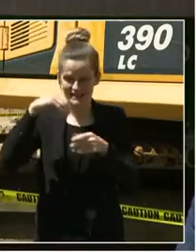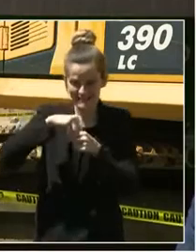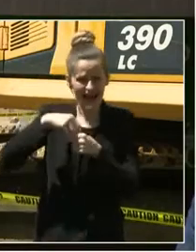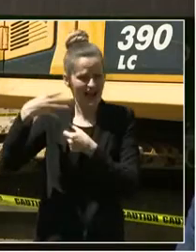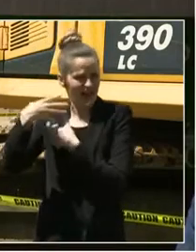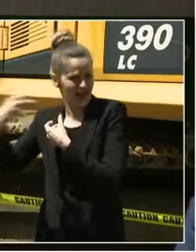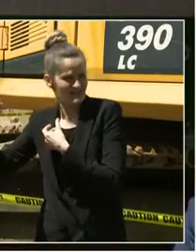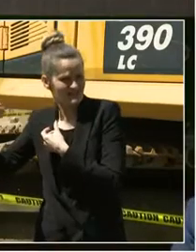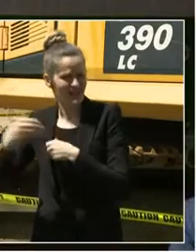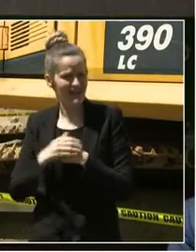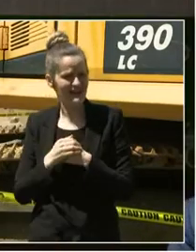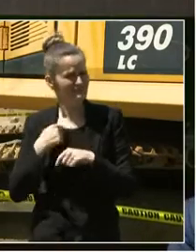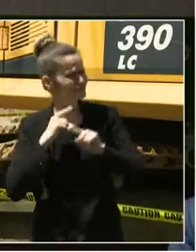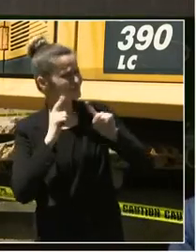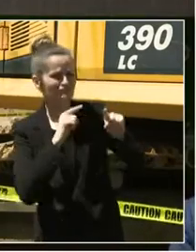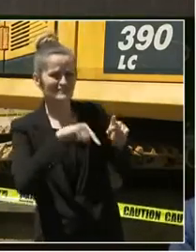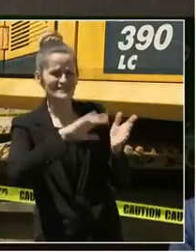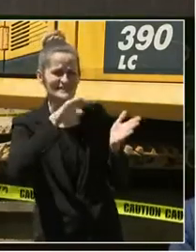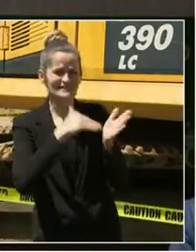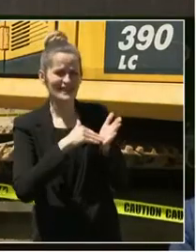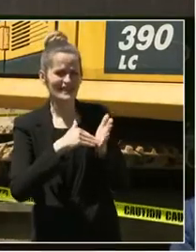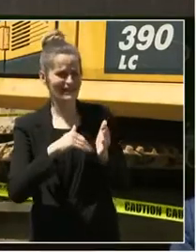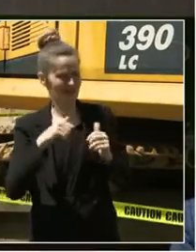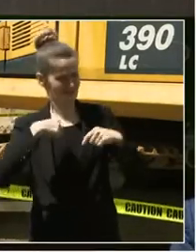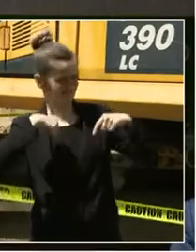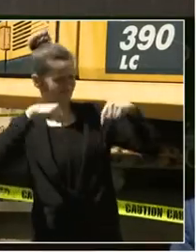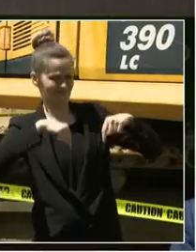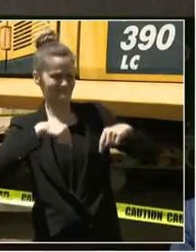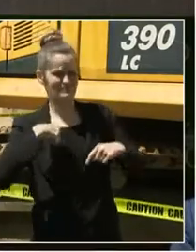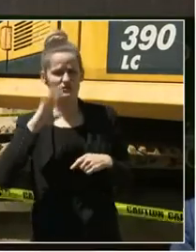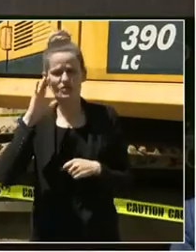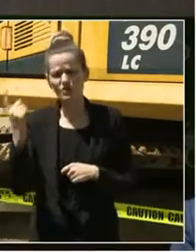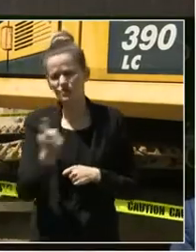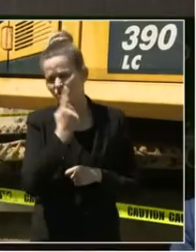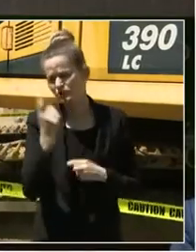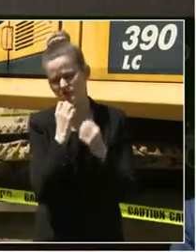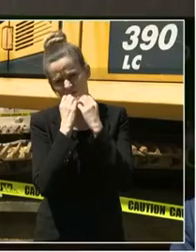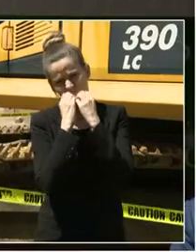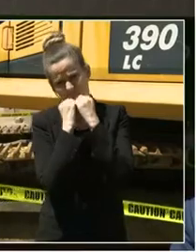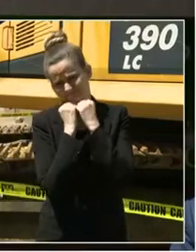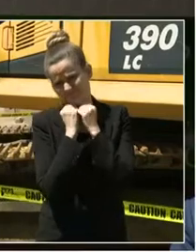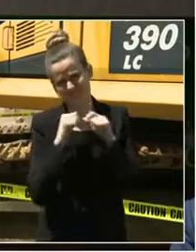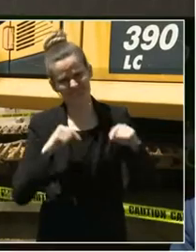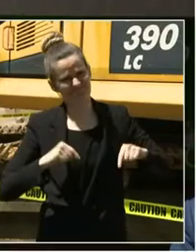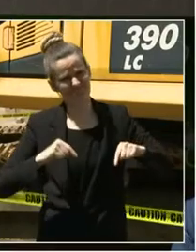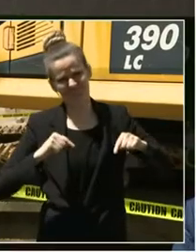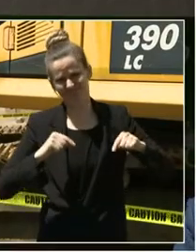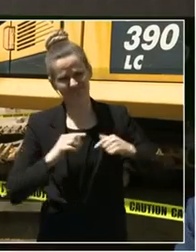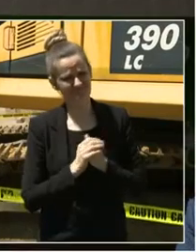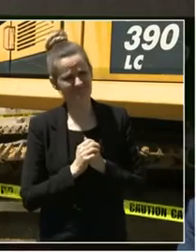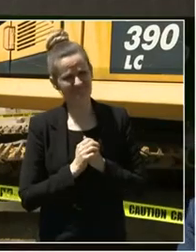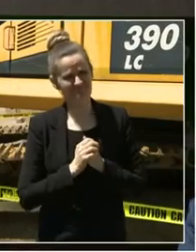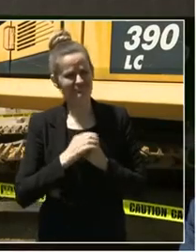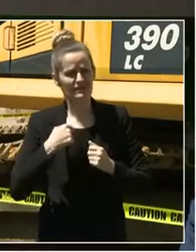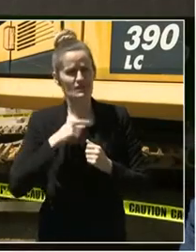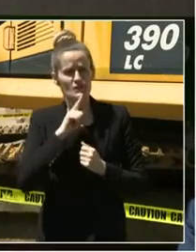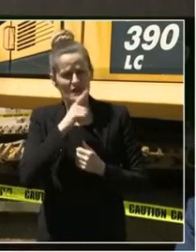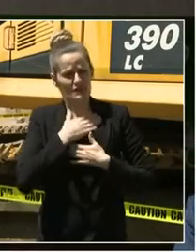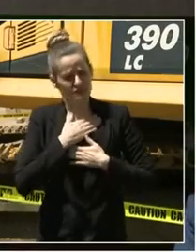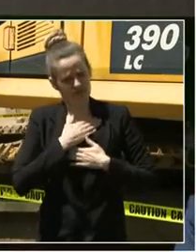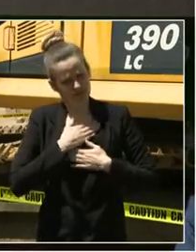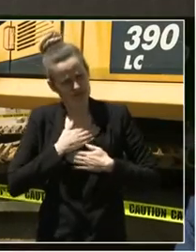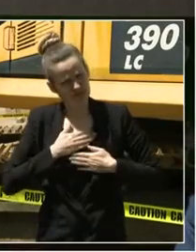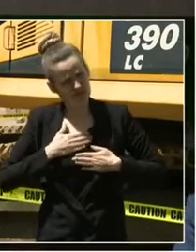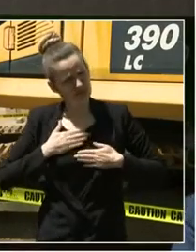is sometimes and some things I will cherish. I really enjoy the